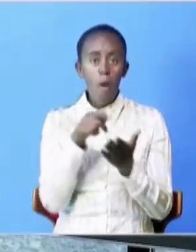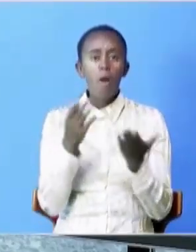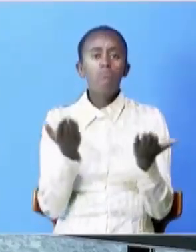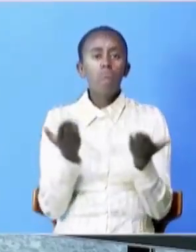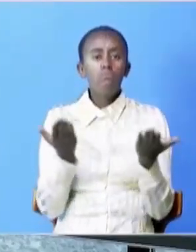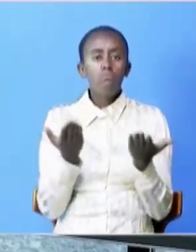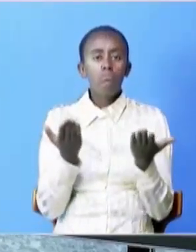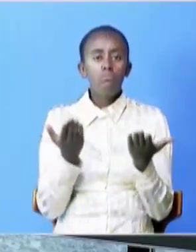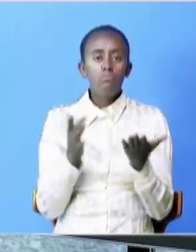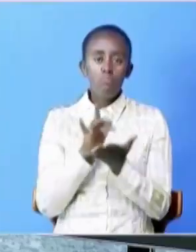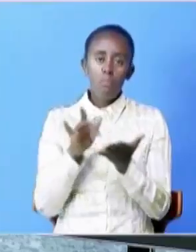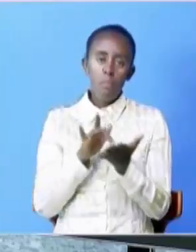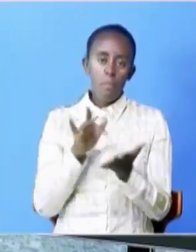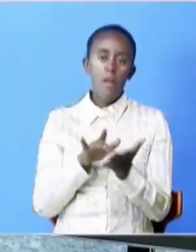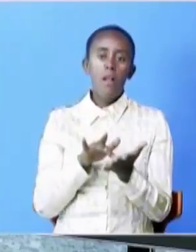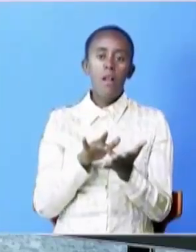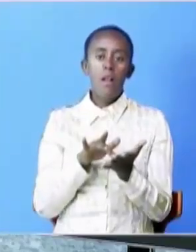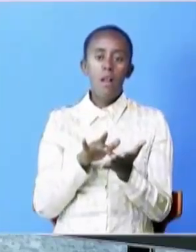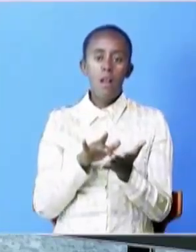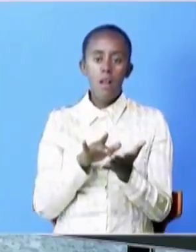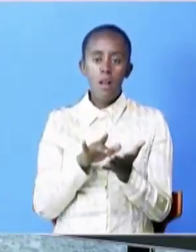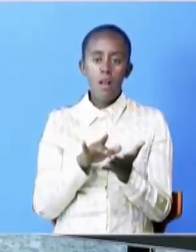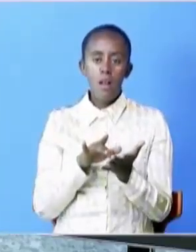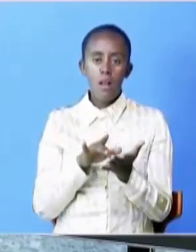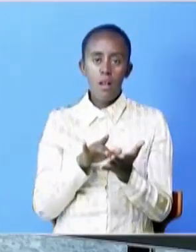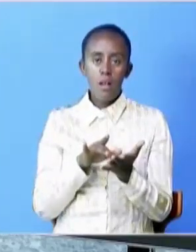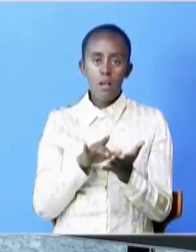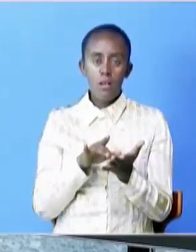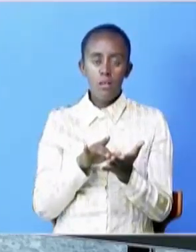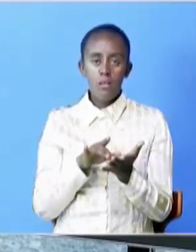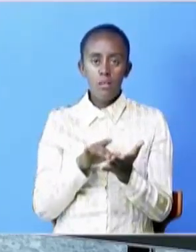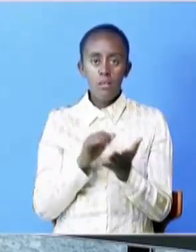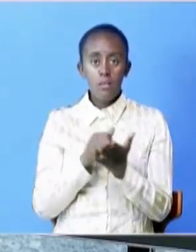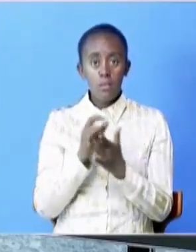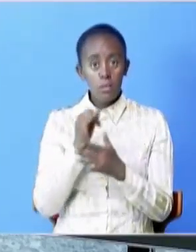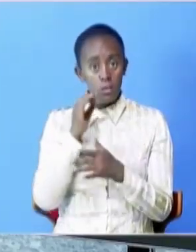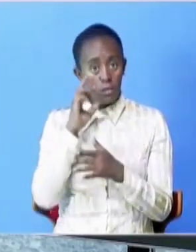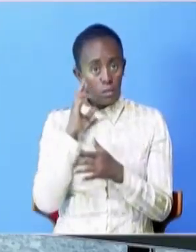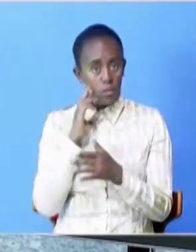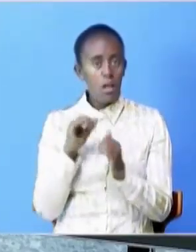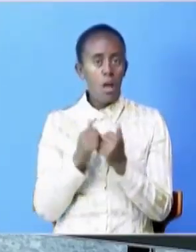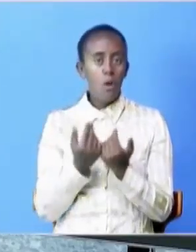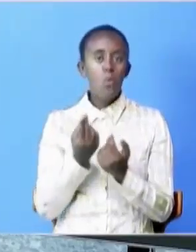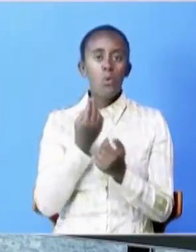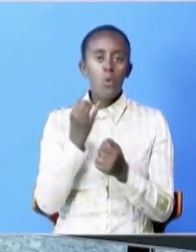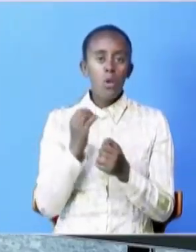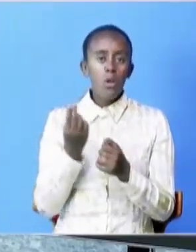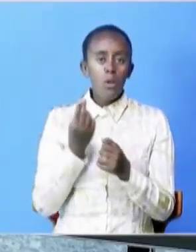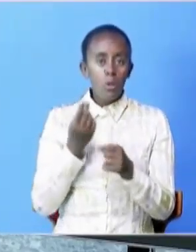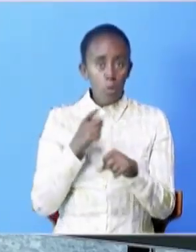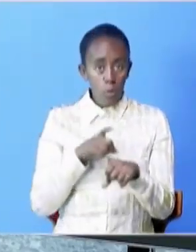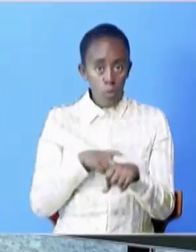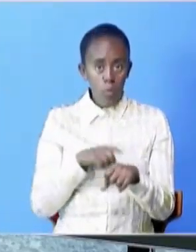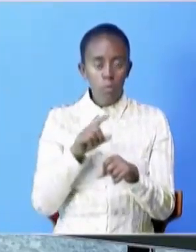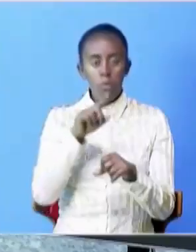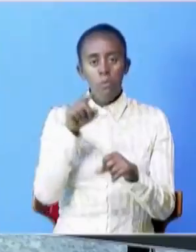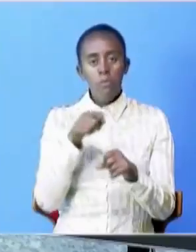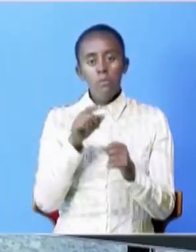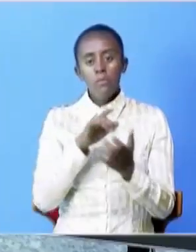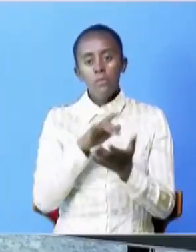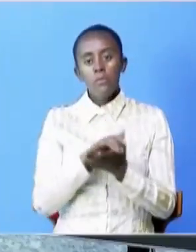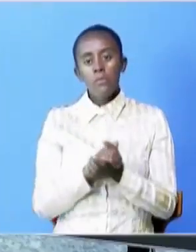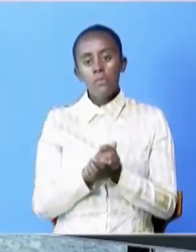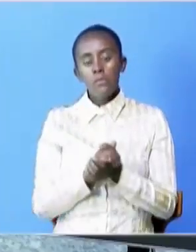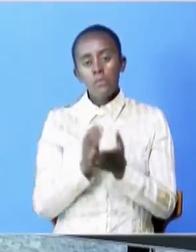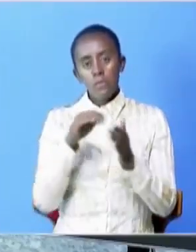in the middle of a sentence. If that is the case, and that is how we usually use comma, and